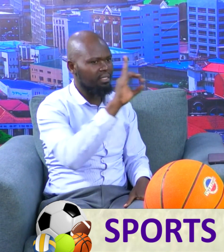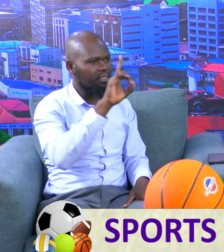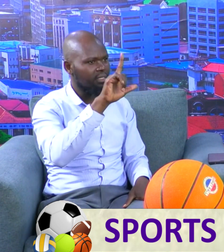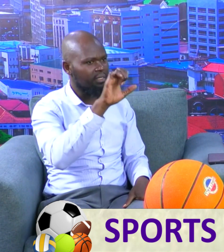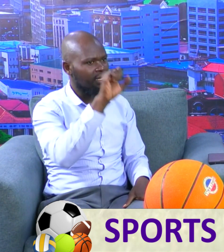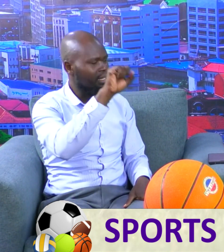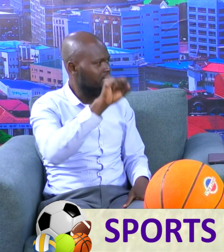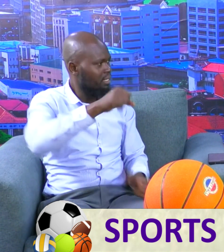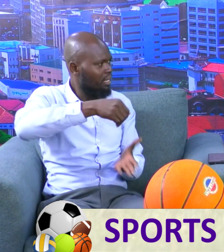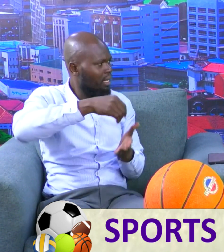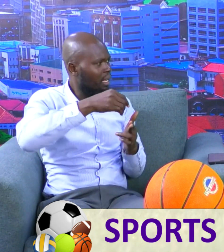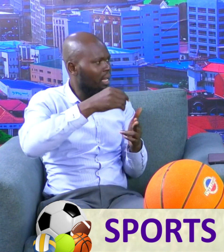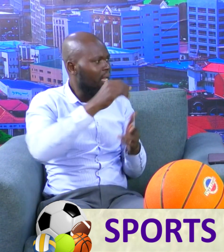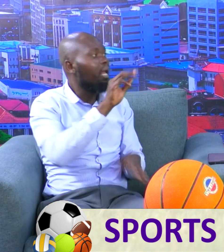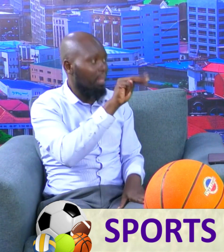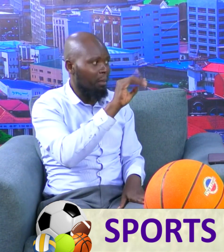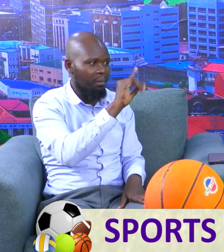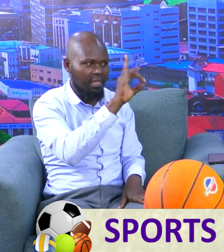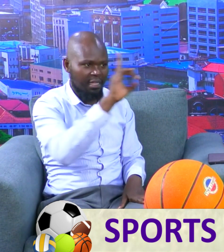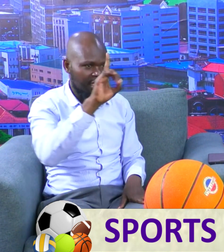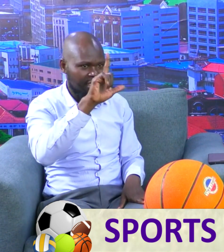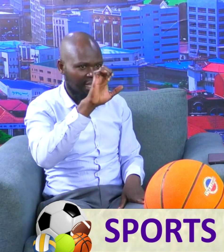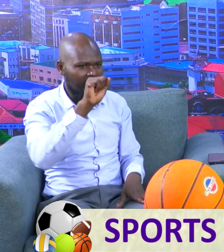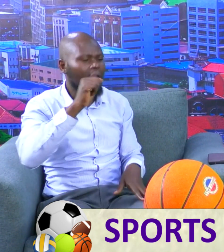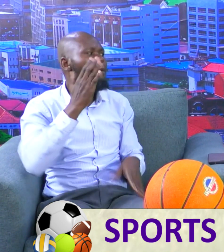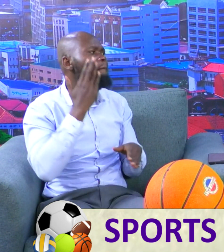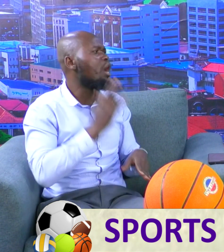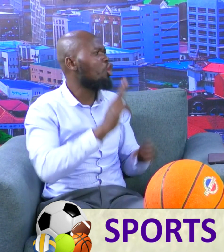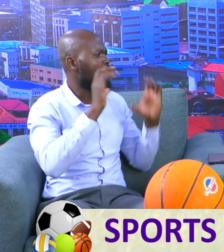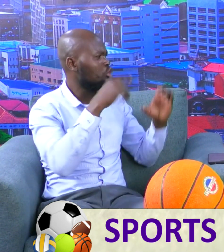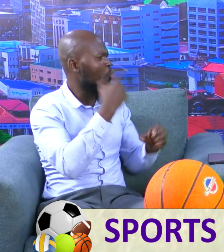like the ones that are in the Premier League. So, for example,